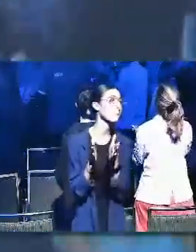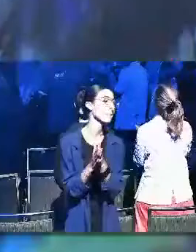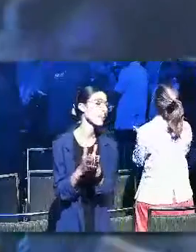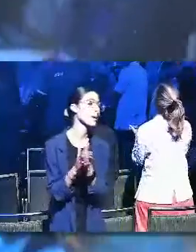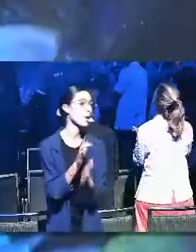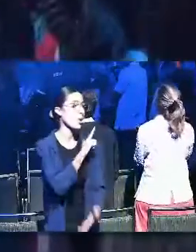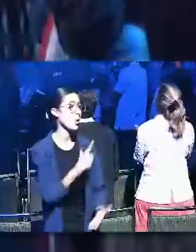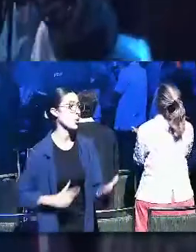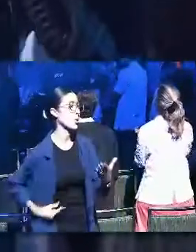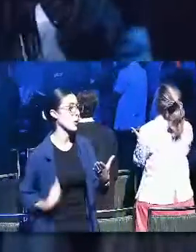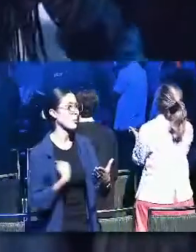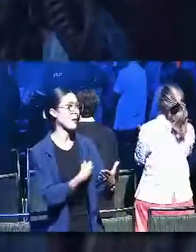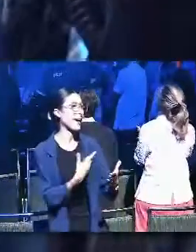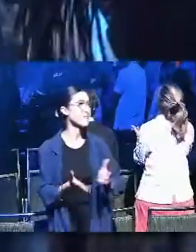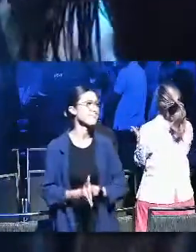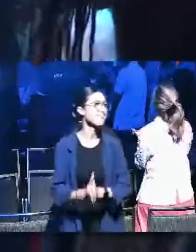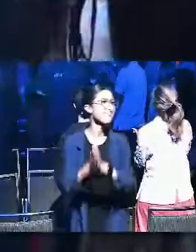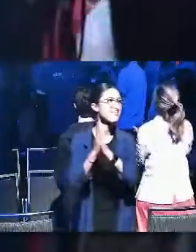Lord, we pray